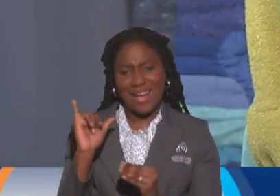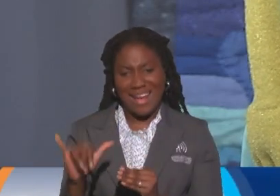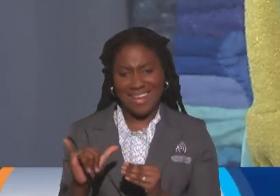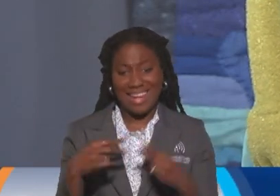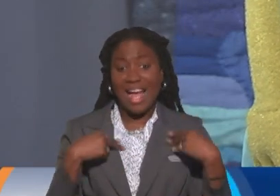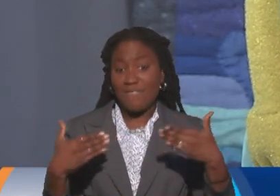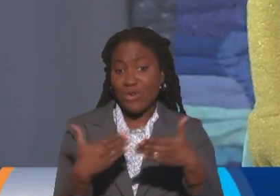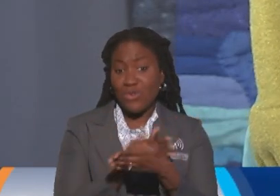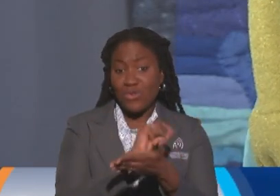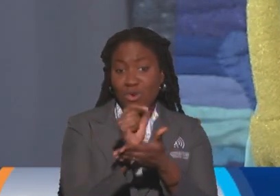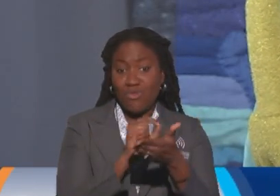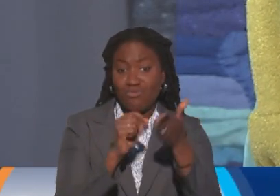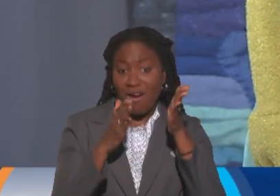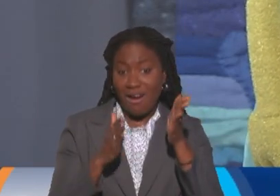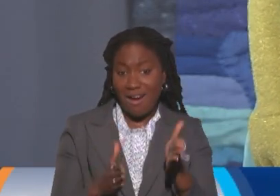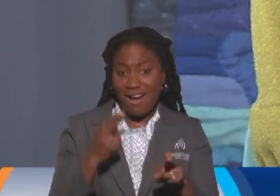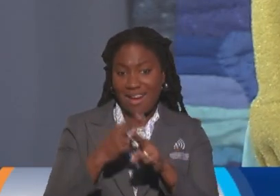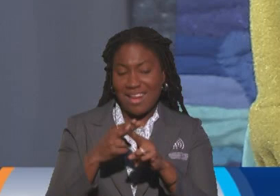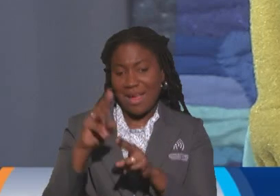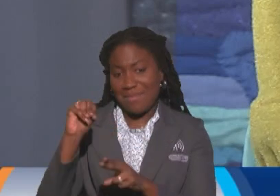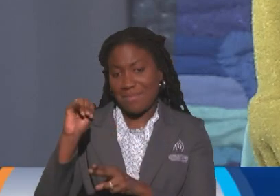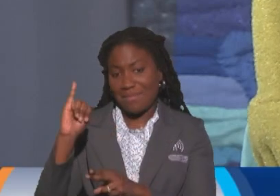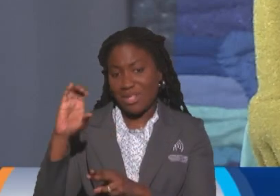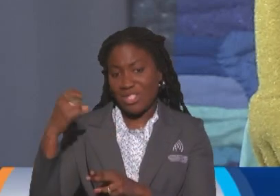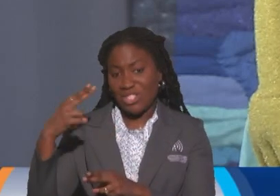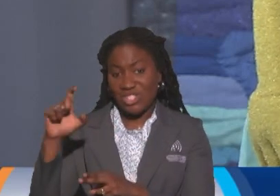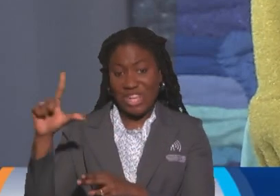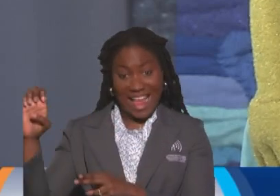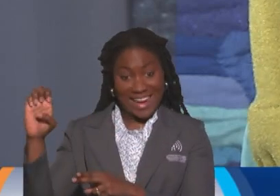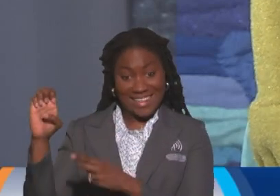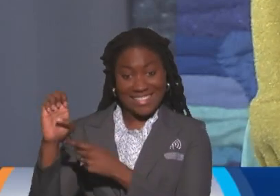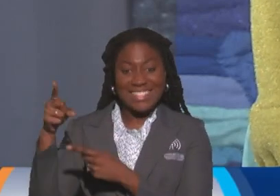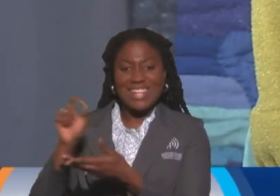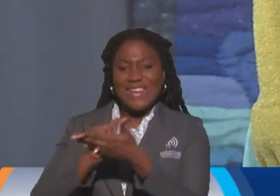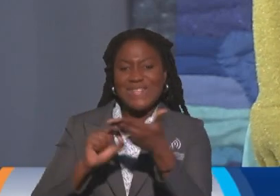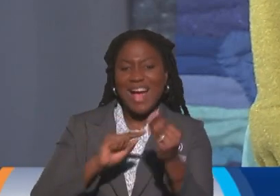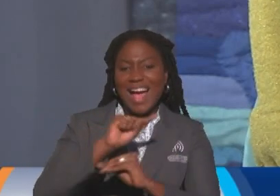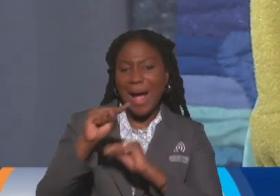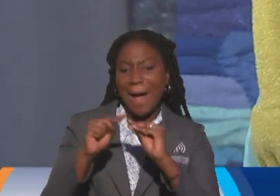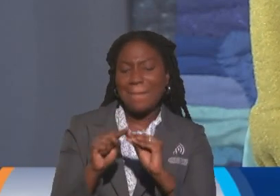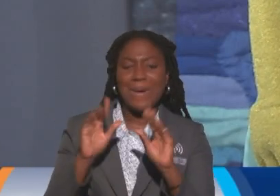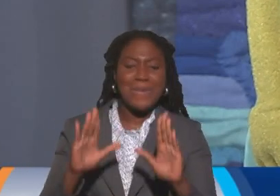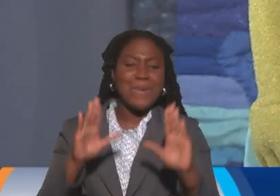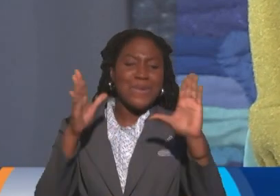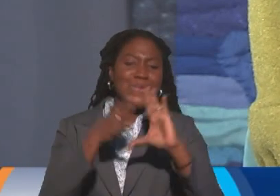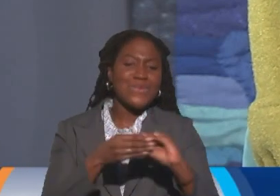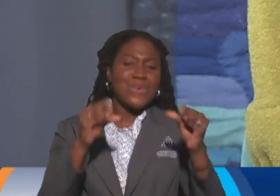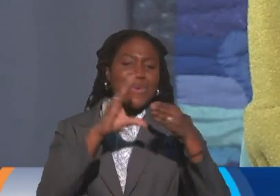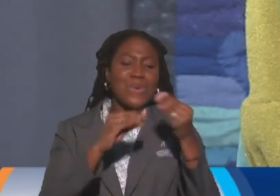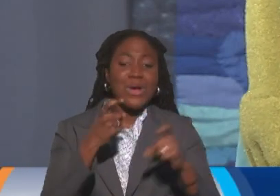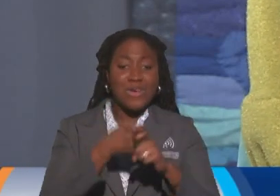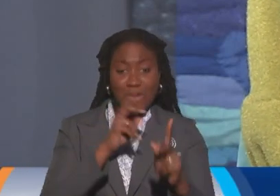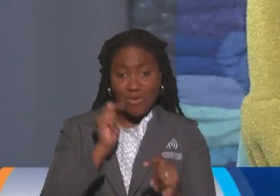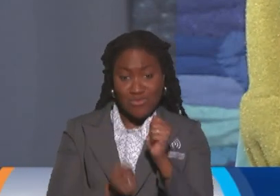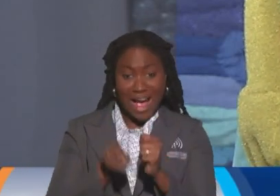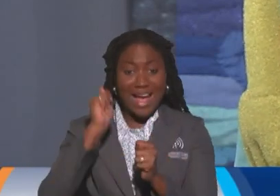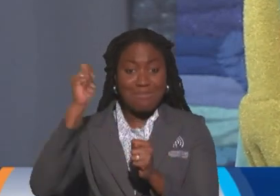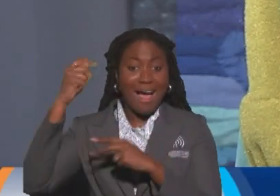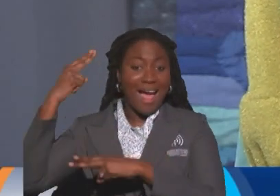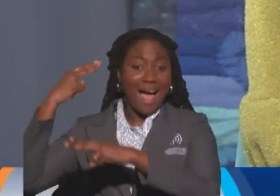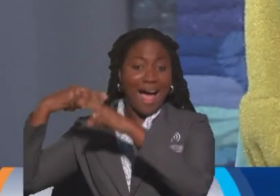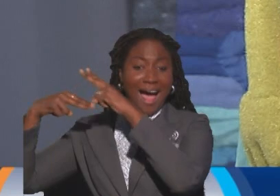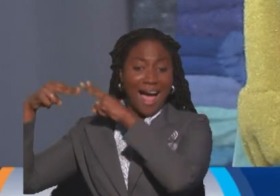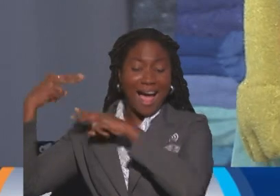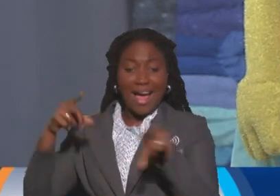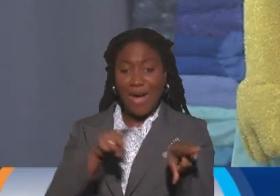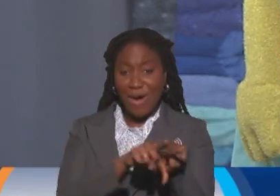new writer that we just discovered, Michelle Ali, who's writing about the wonderful tales, folklore of Trinidad and Tobago. We